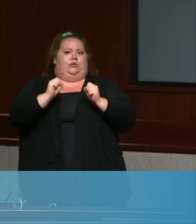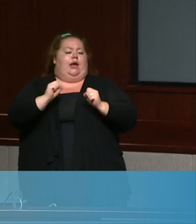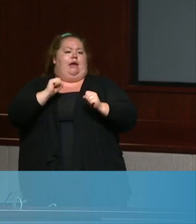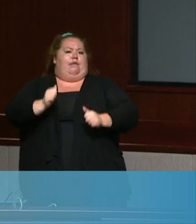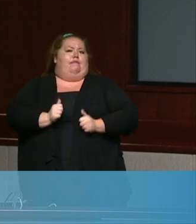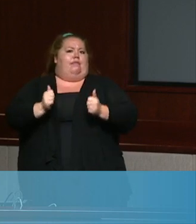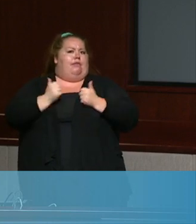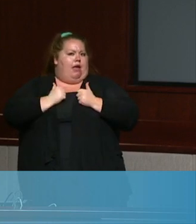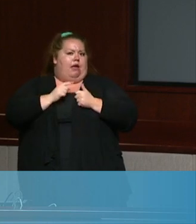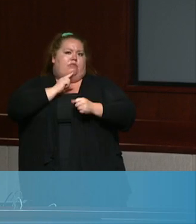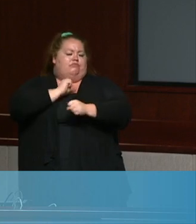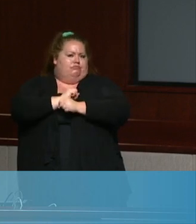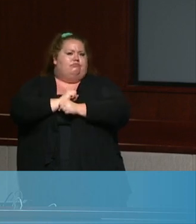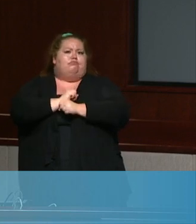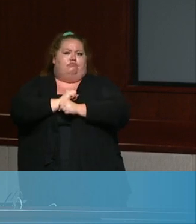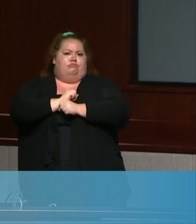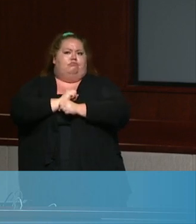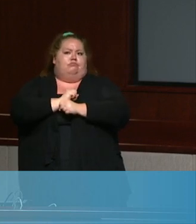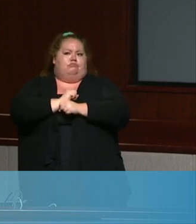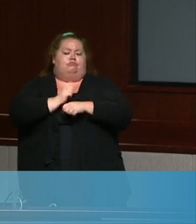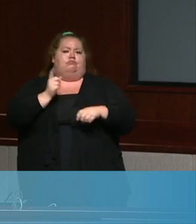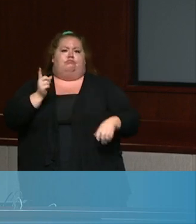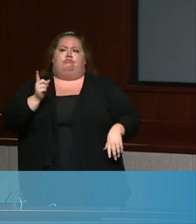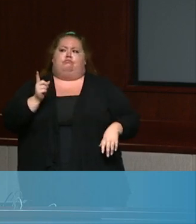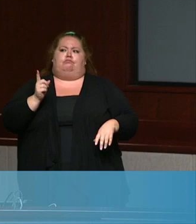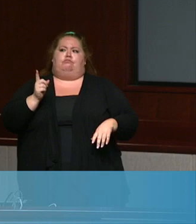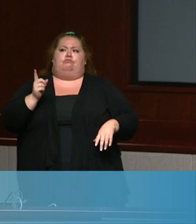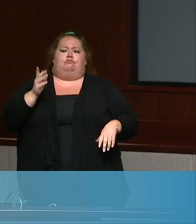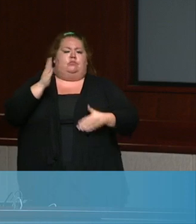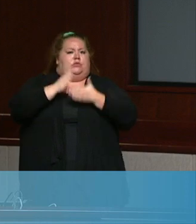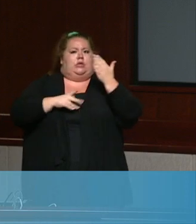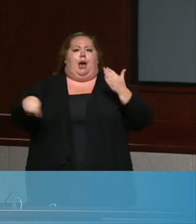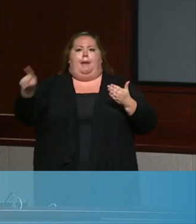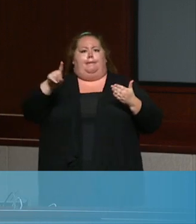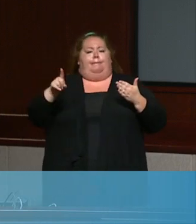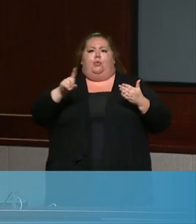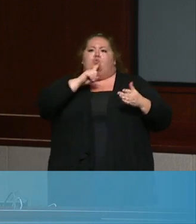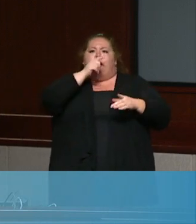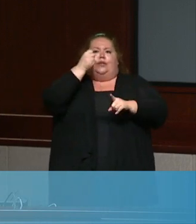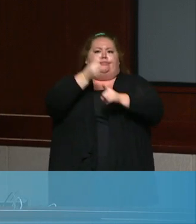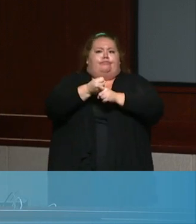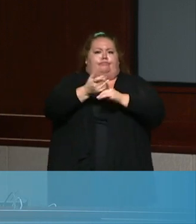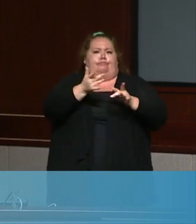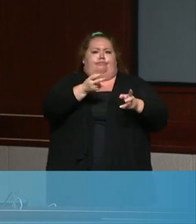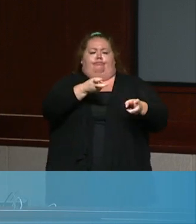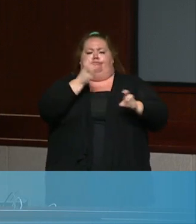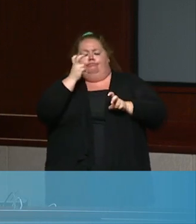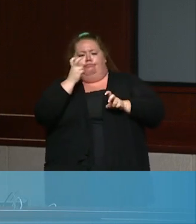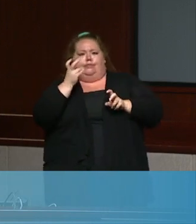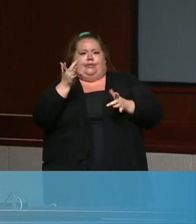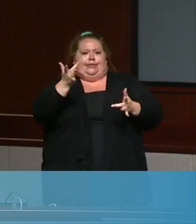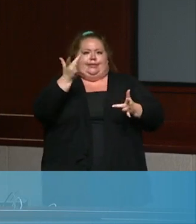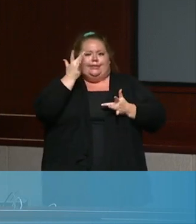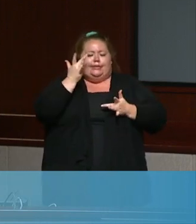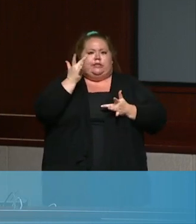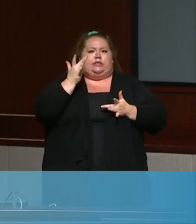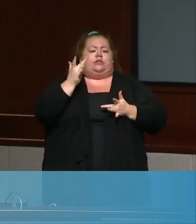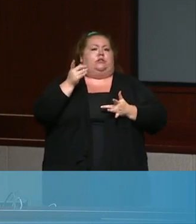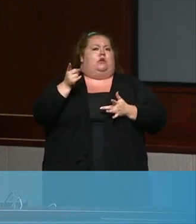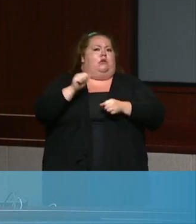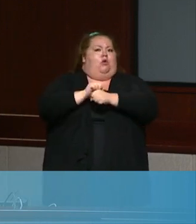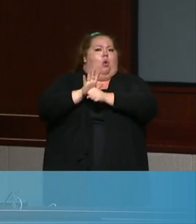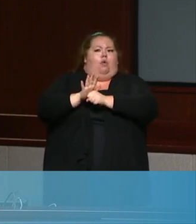in our community critically impacted by this virus. These are the people that are in the